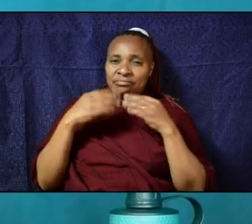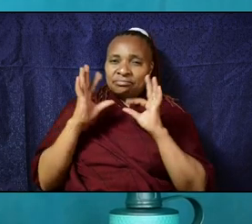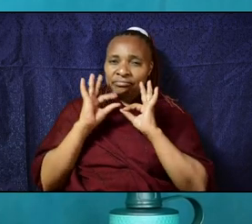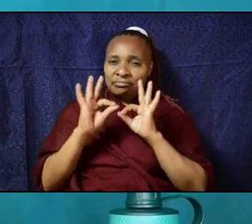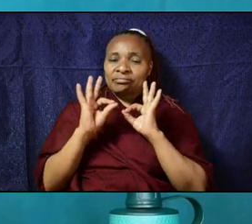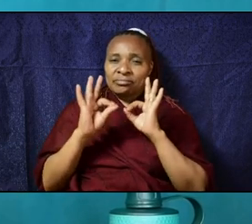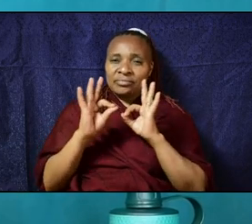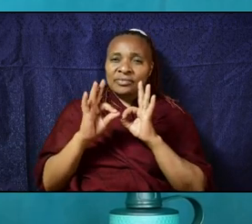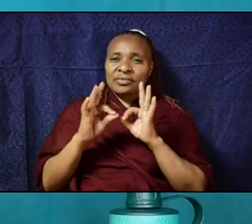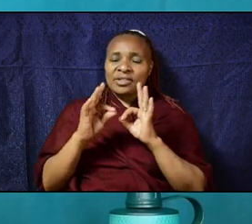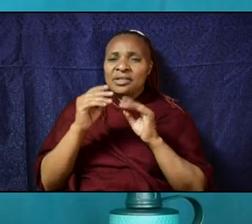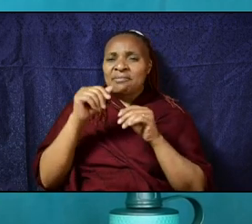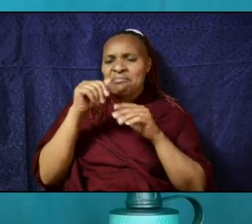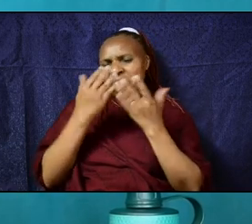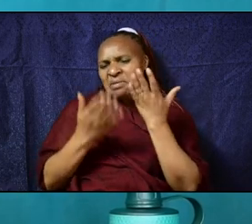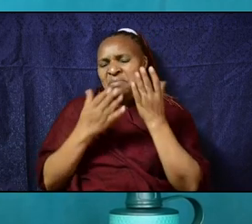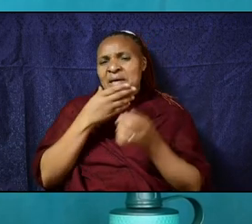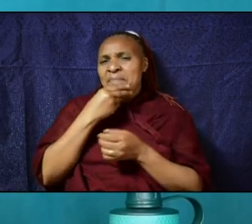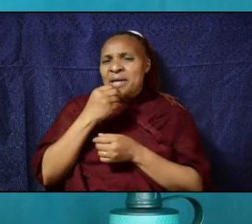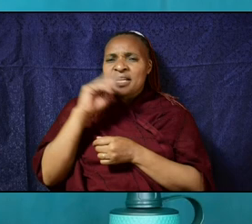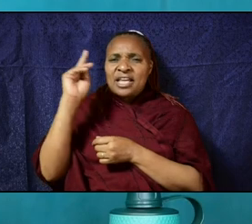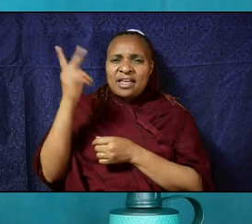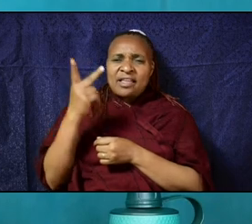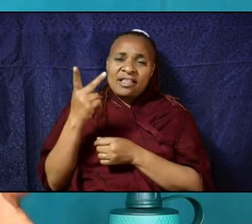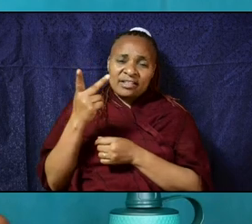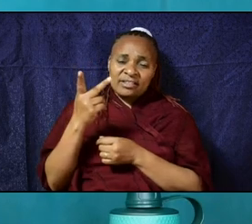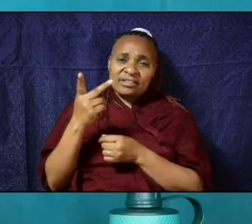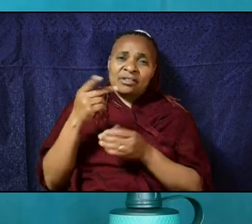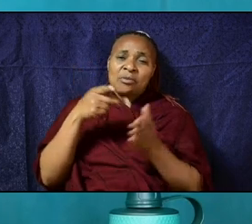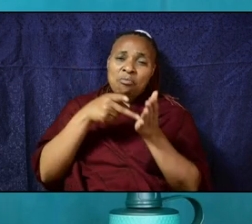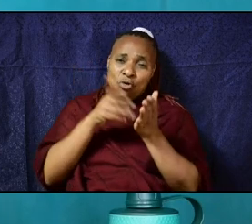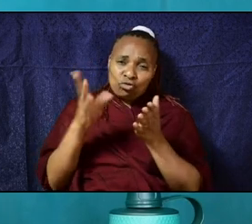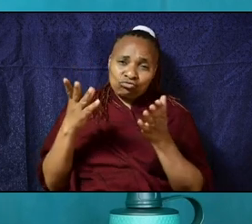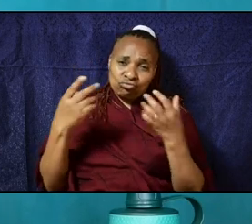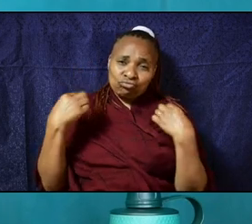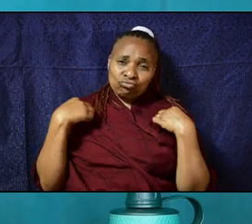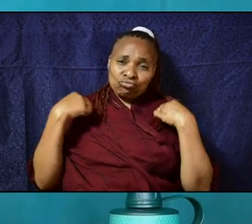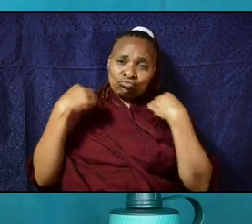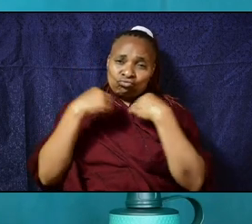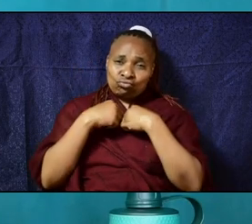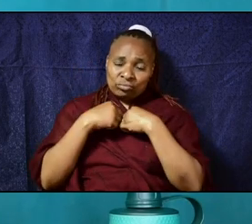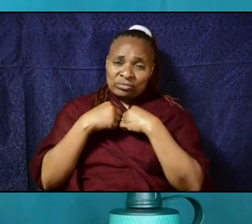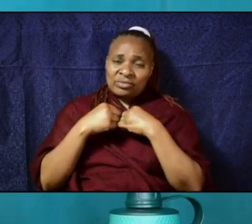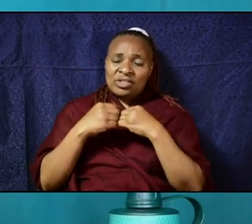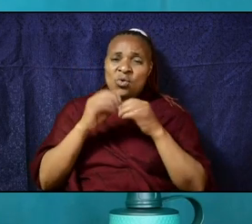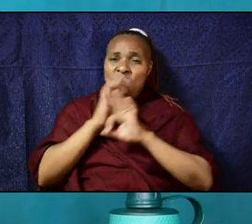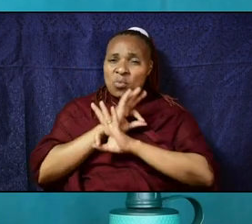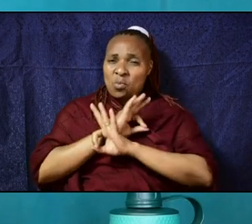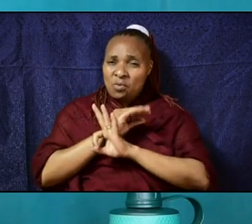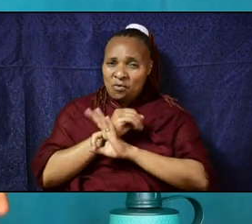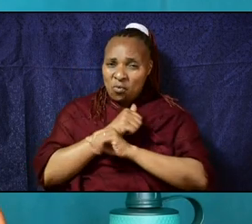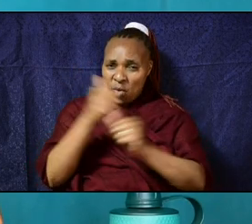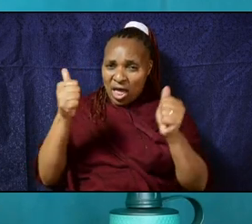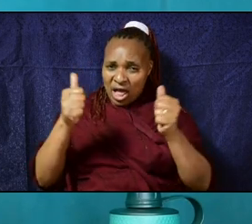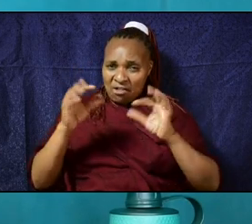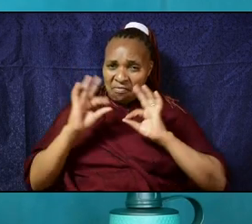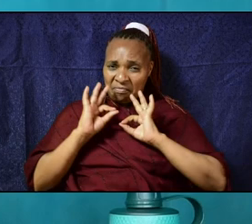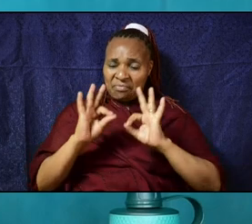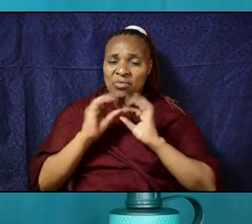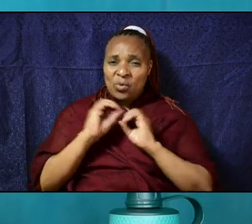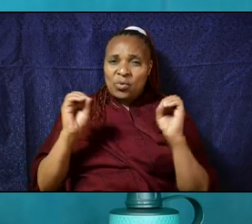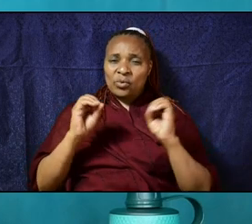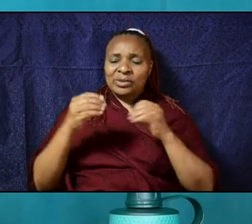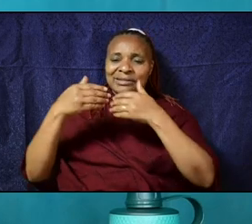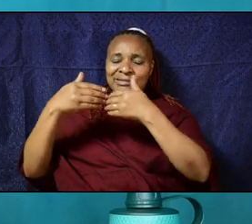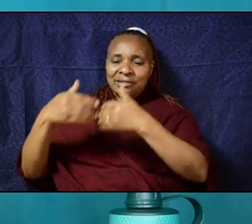the last-minute shopping and everything. So he went, bought some suits, but they did not fit him well. So he left them so